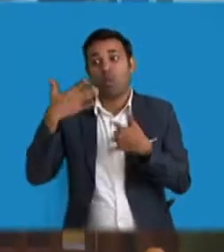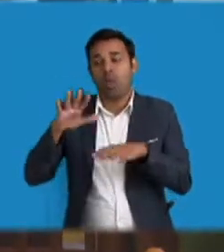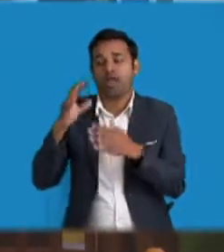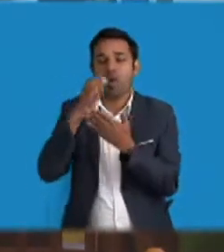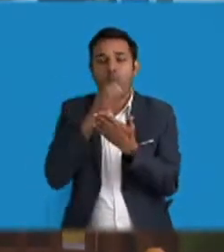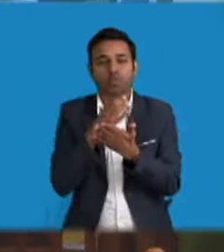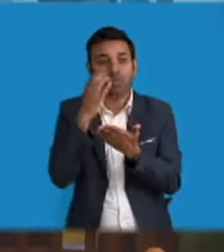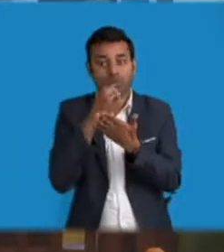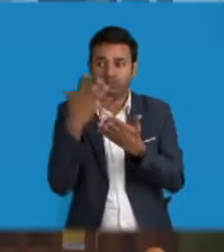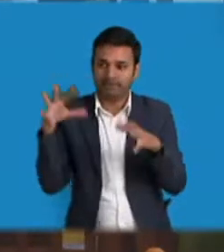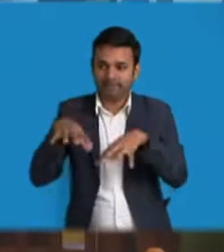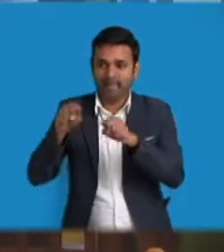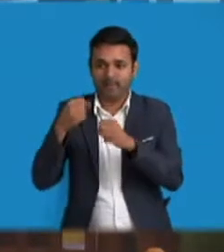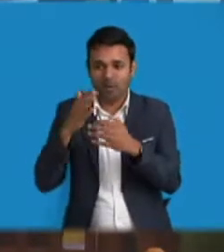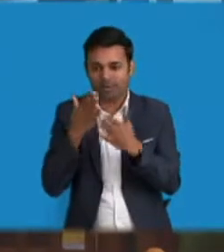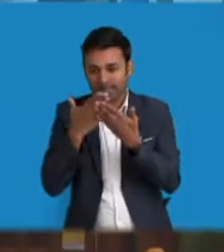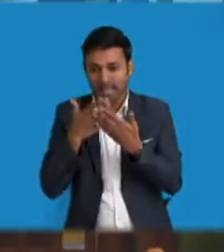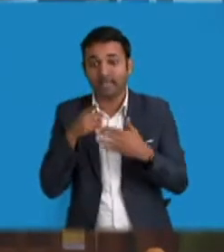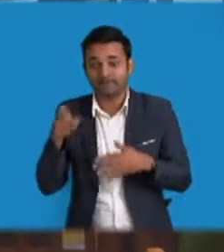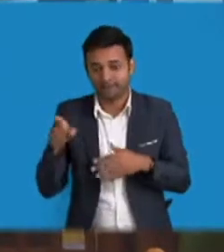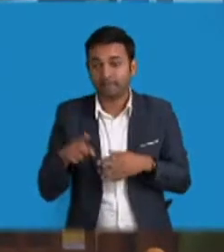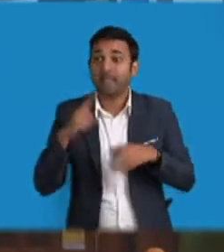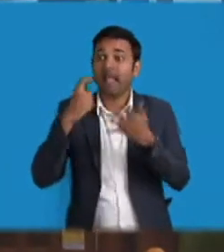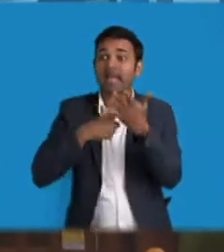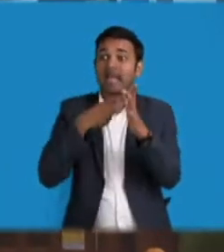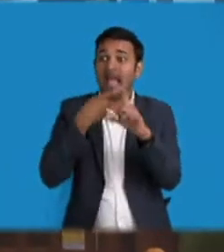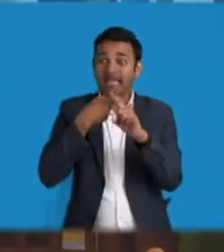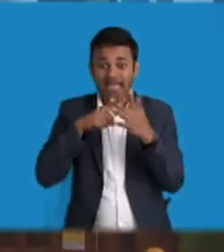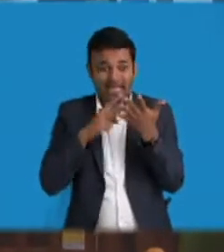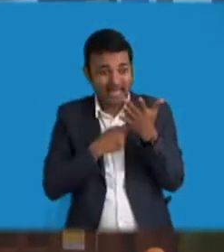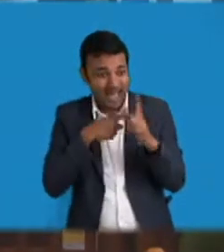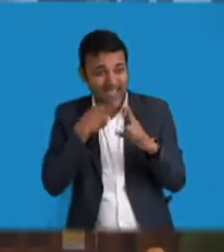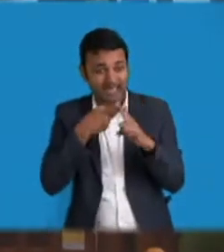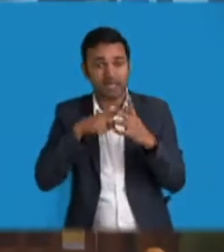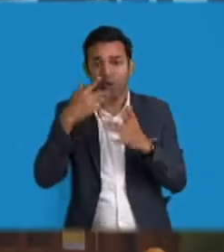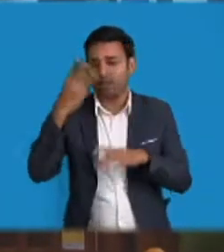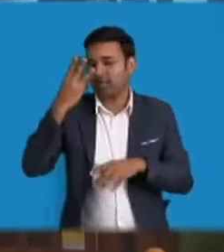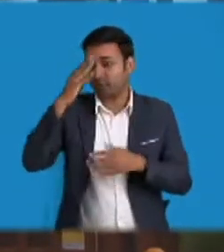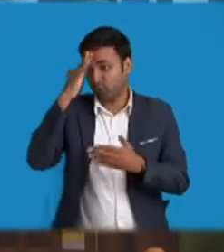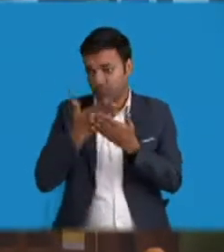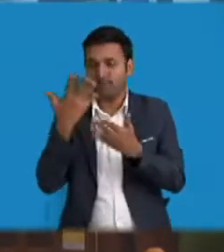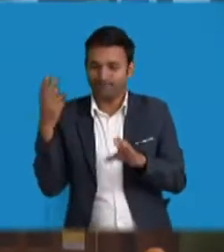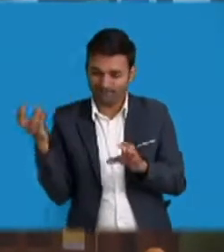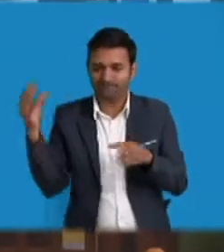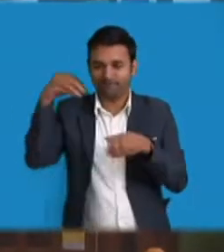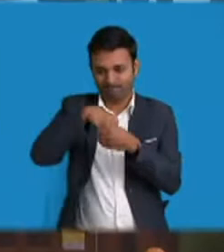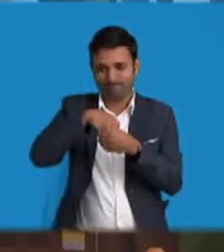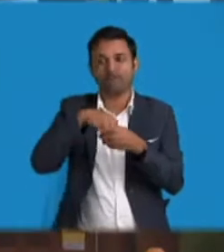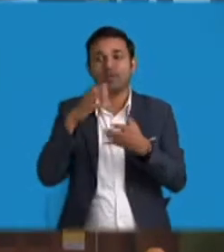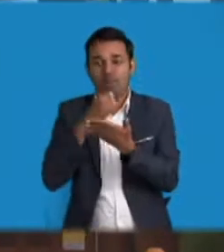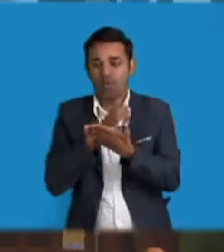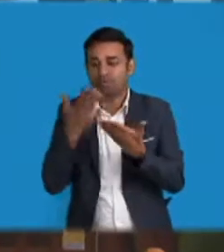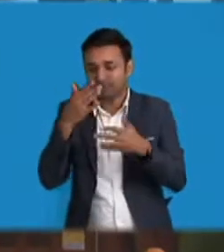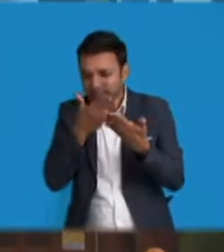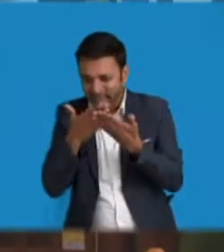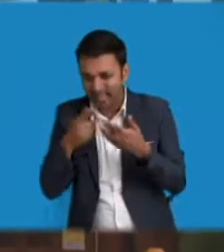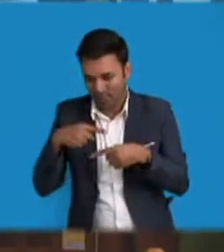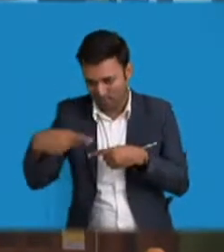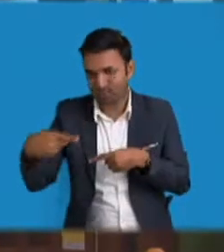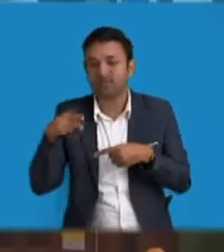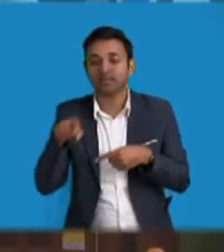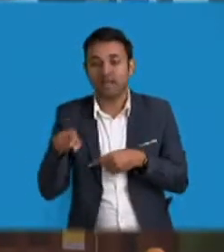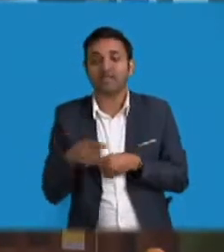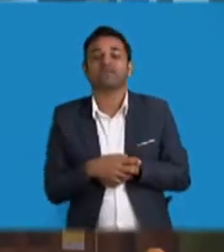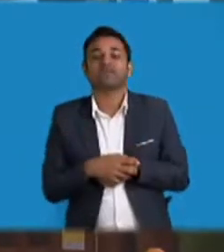the Rakiraki campus, we had 113 students who did short course there. At the Tangitangi campus, we had